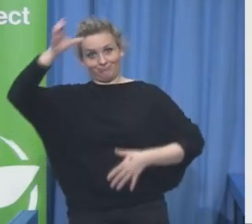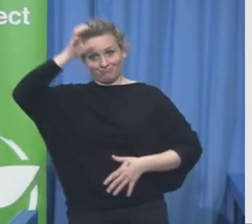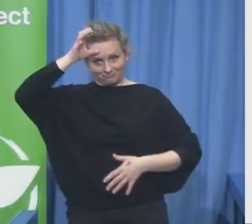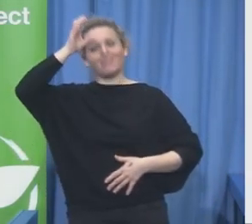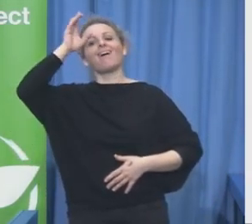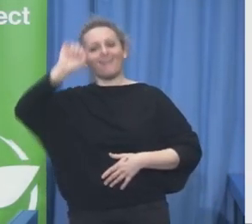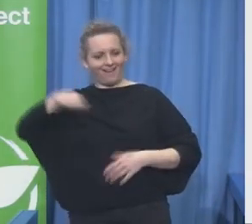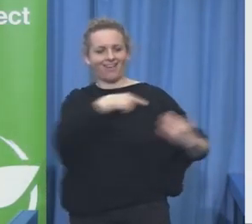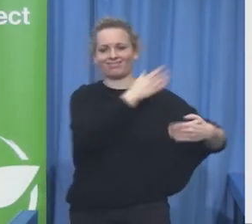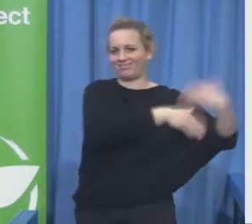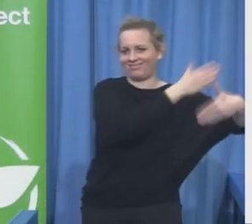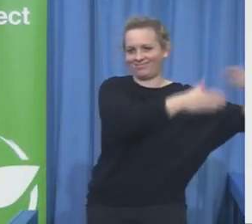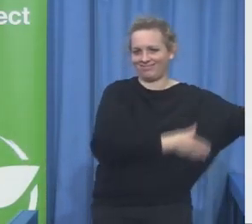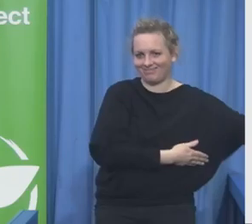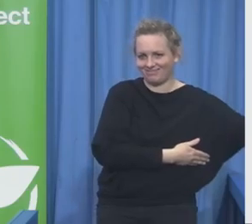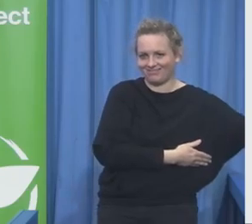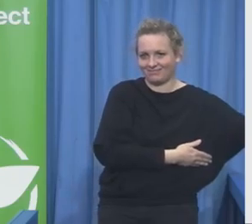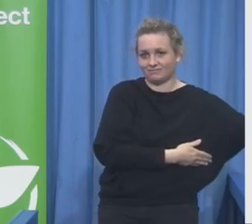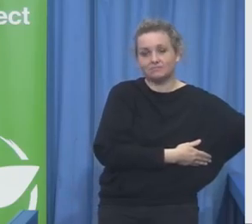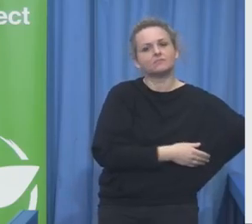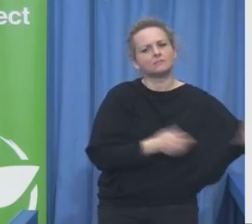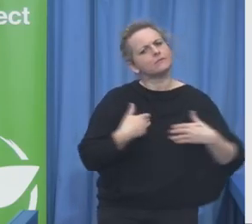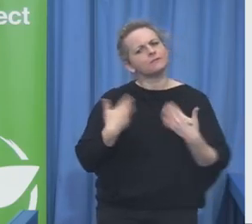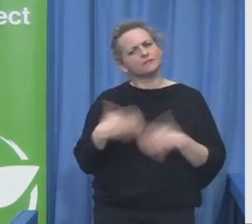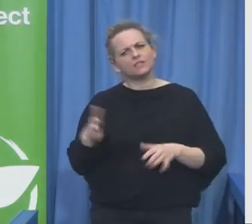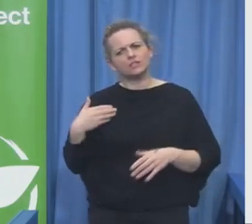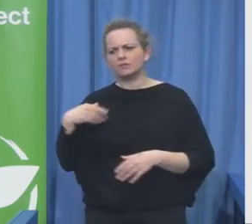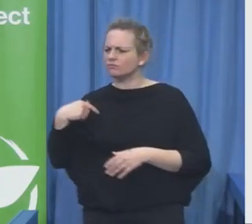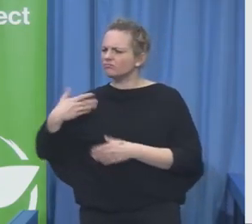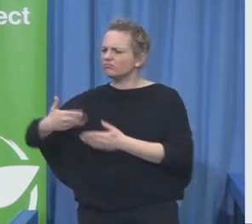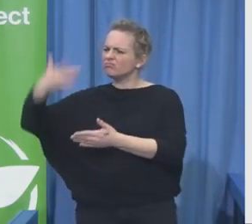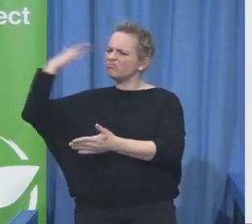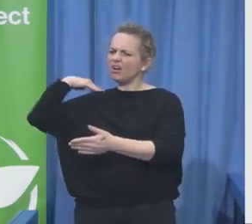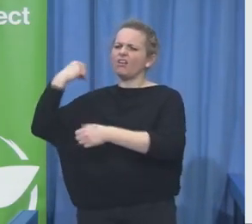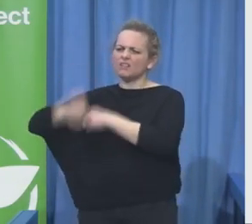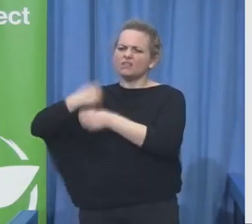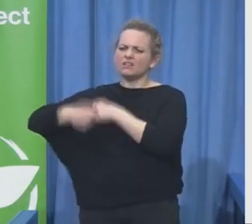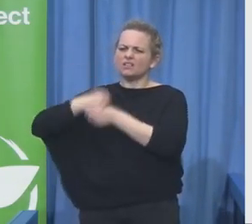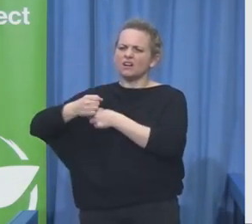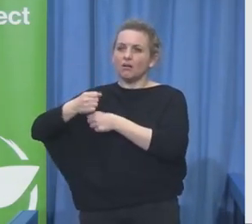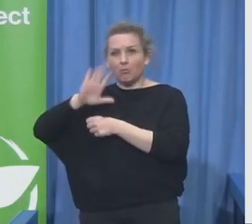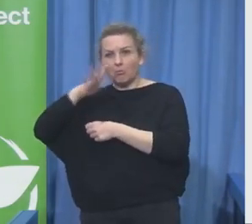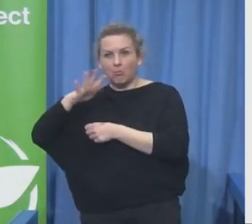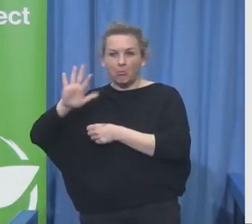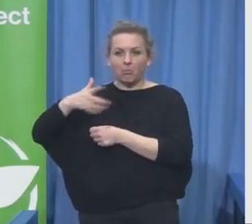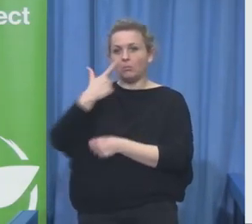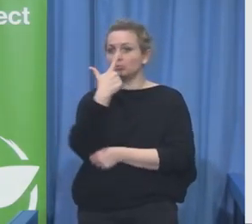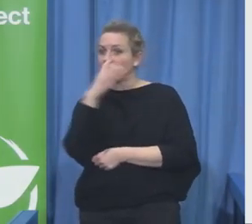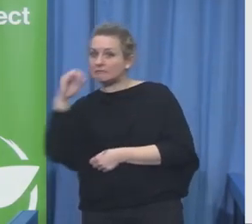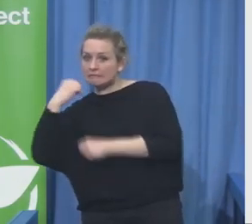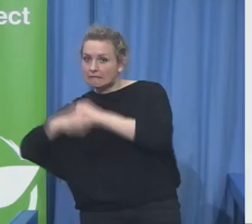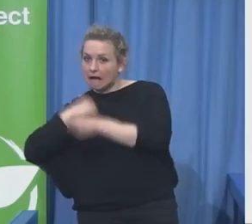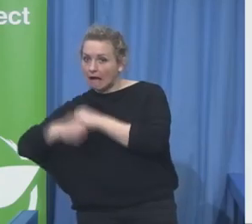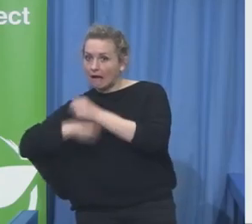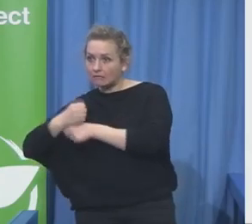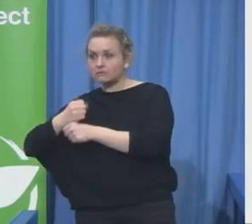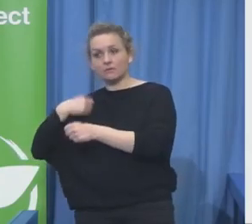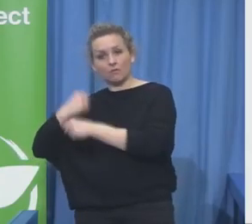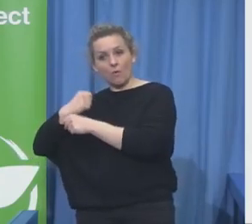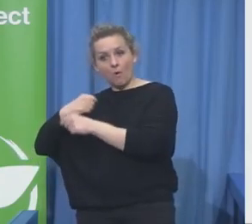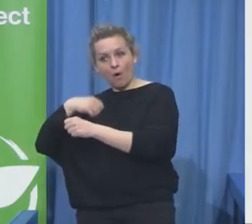So we've got a big job to make sure that we really understand what the technical capabilities are, or what the technical adjustments are for people with